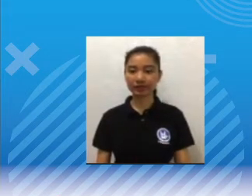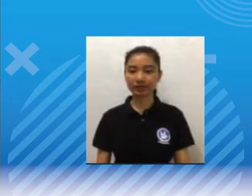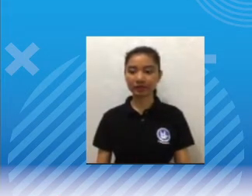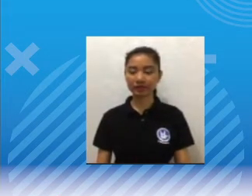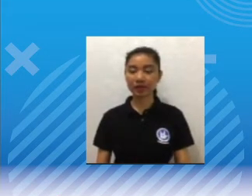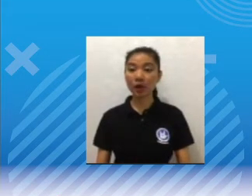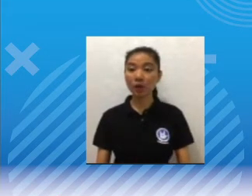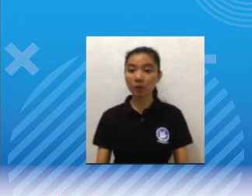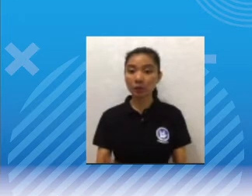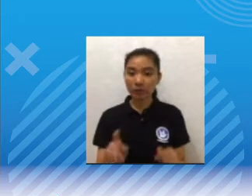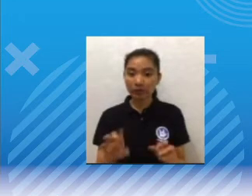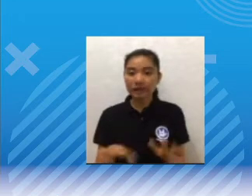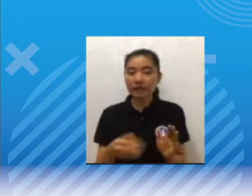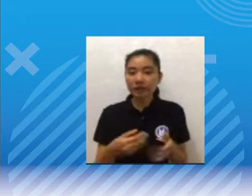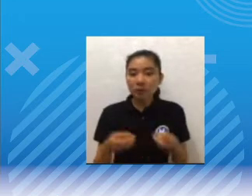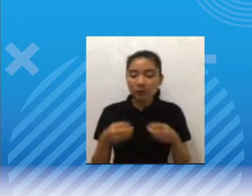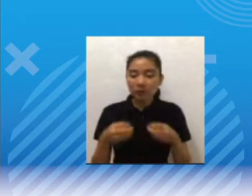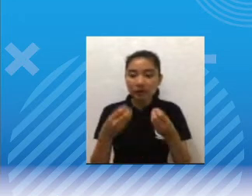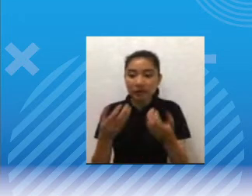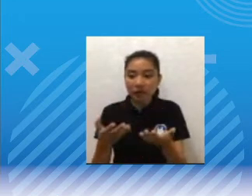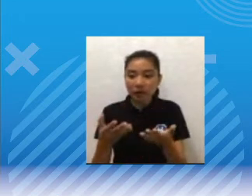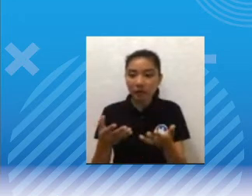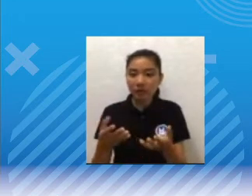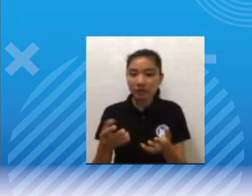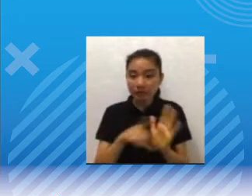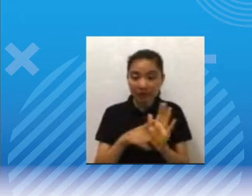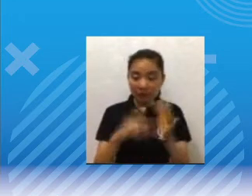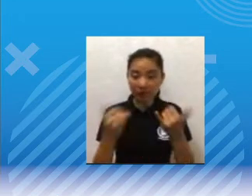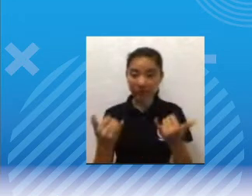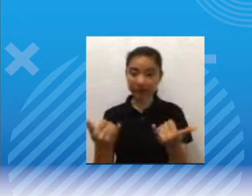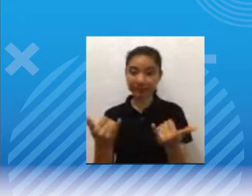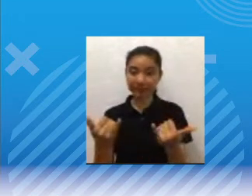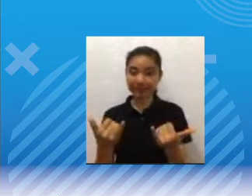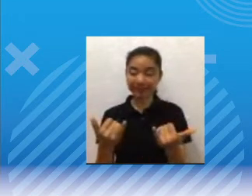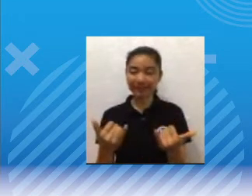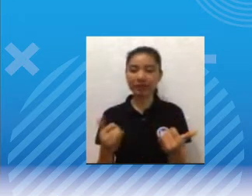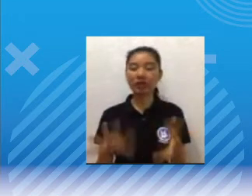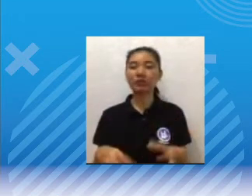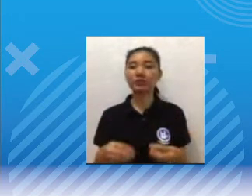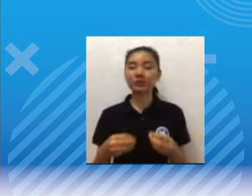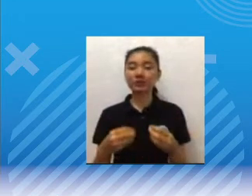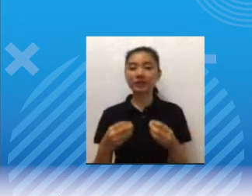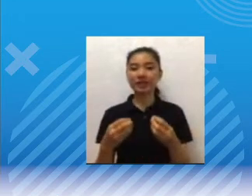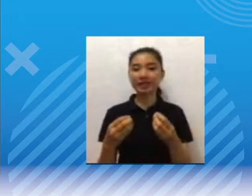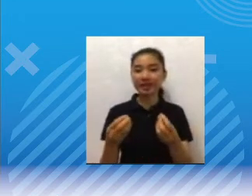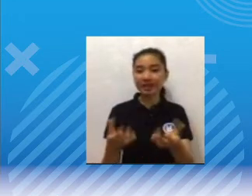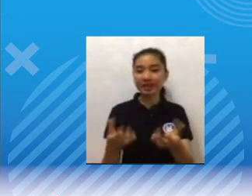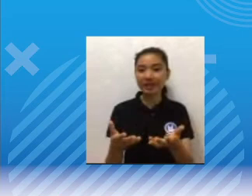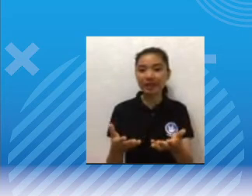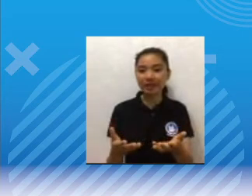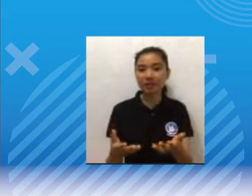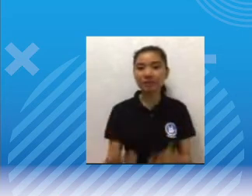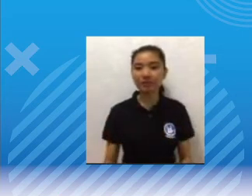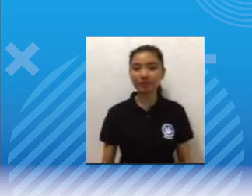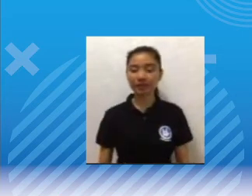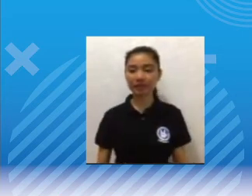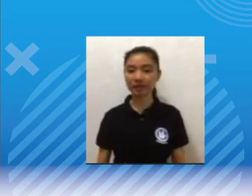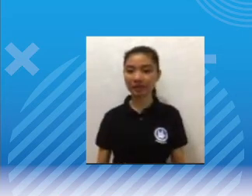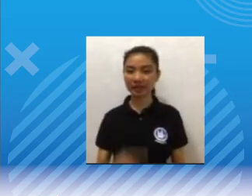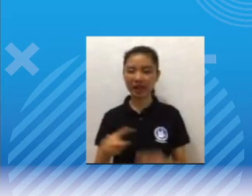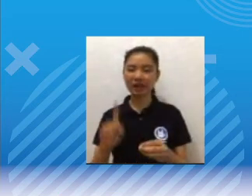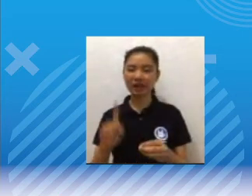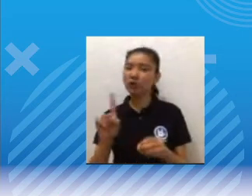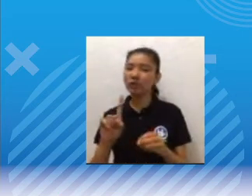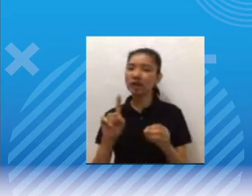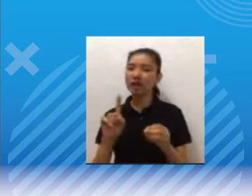to the outline of my presentation this morning. So I'll be giving a brief background of RCTQ, who we are and what we